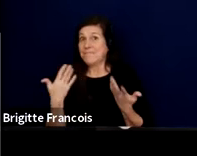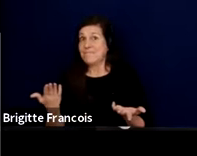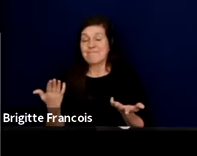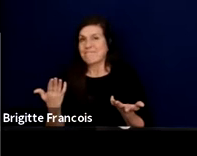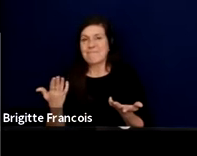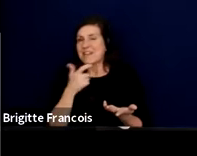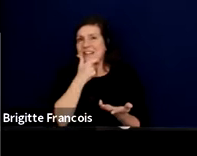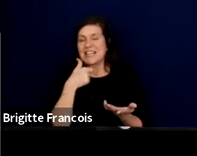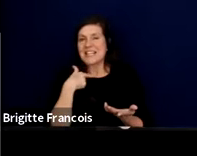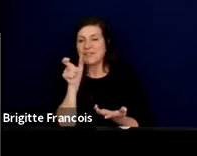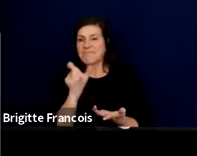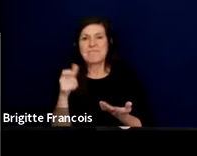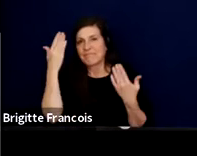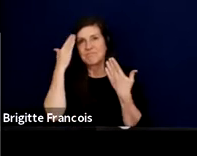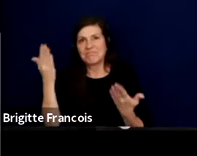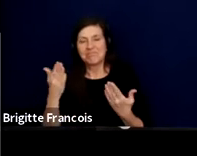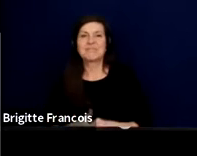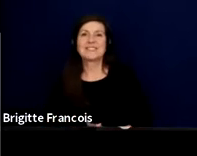it's called in English.